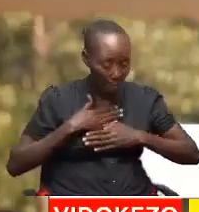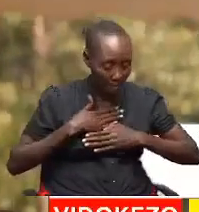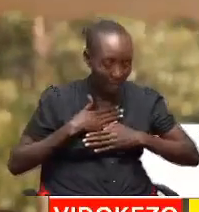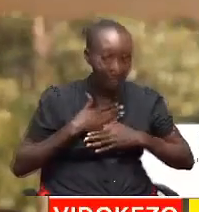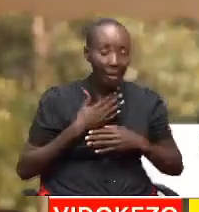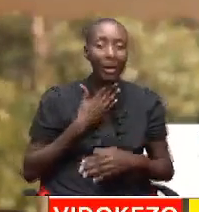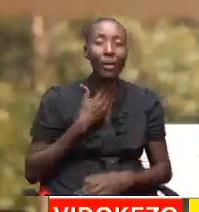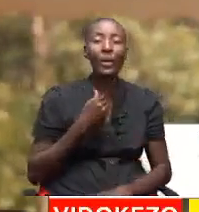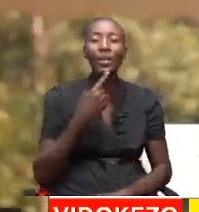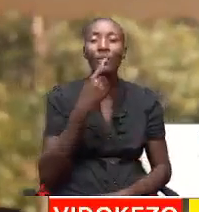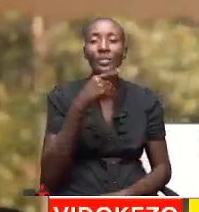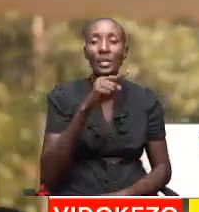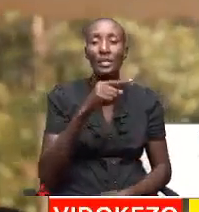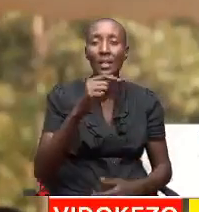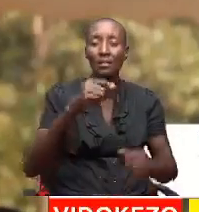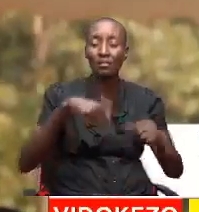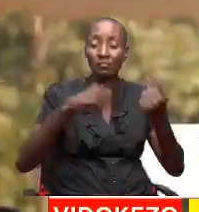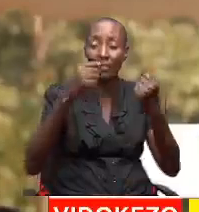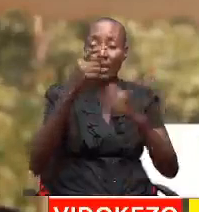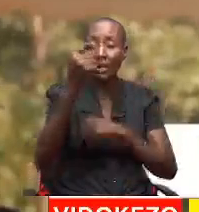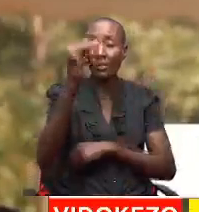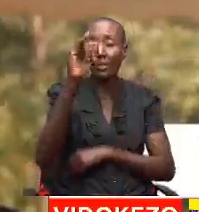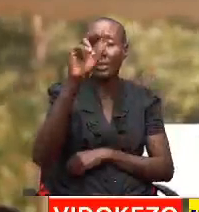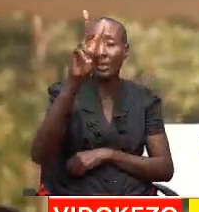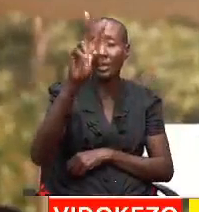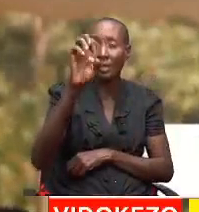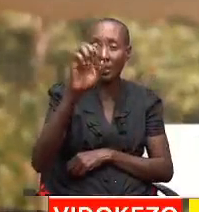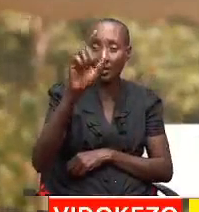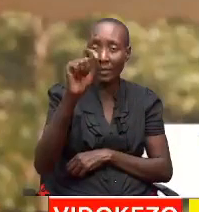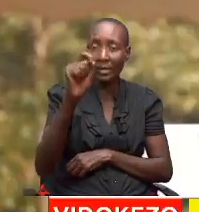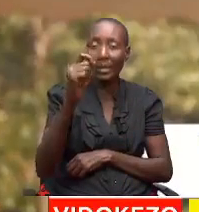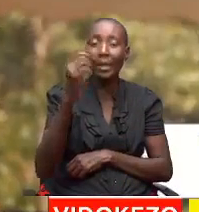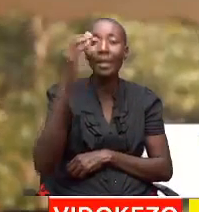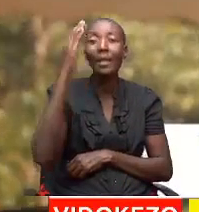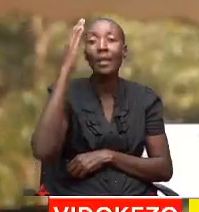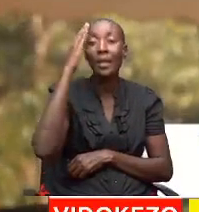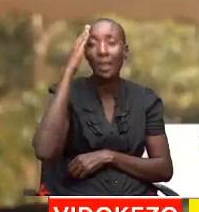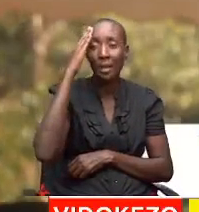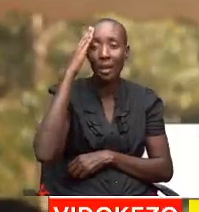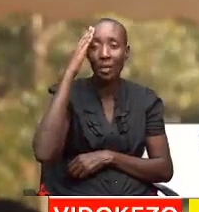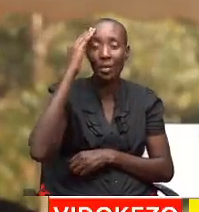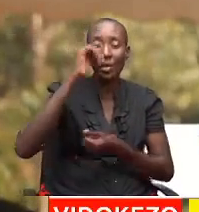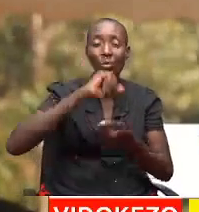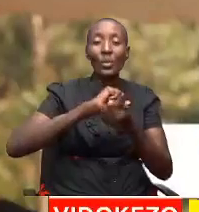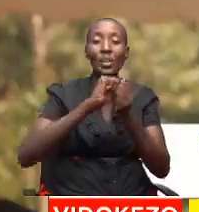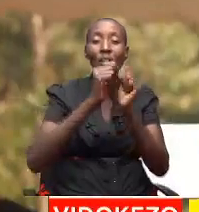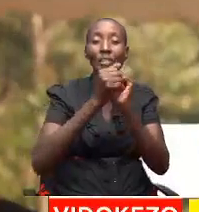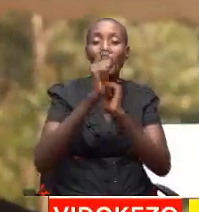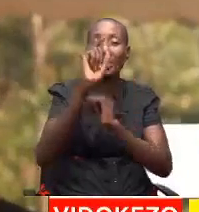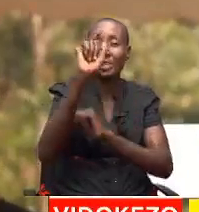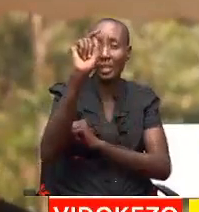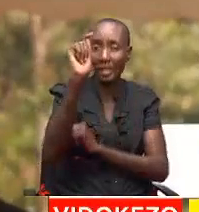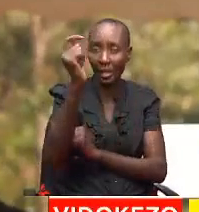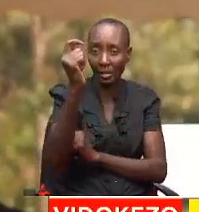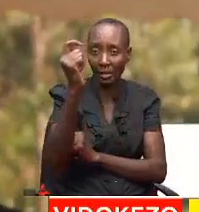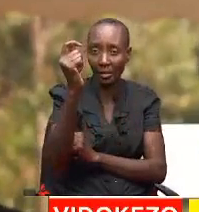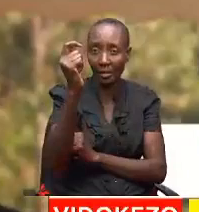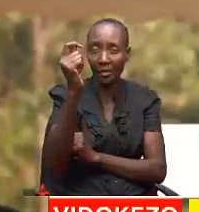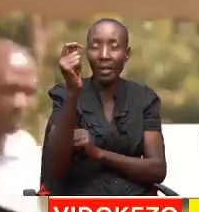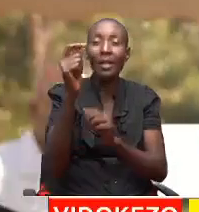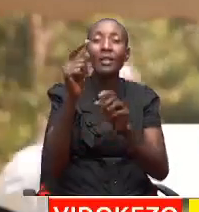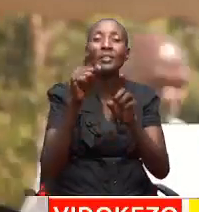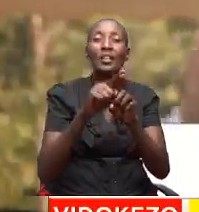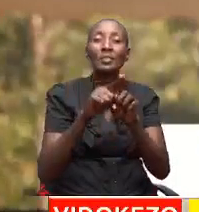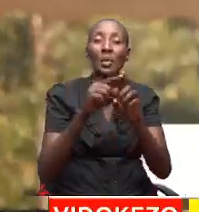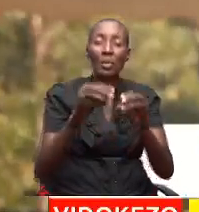you are the champion of the TVET and I know that this is going to change Kenya and that this is going to